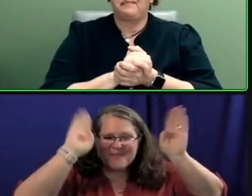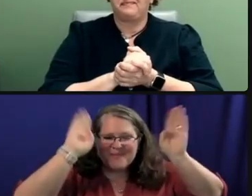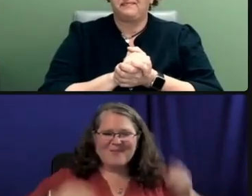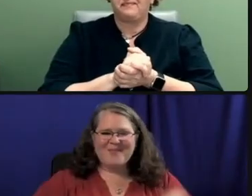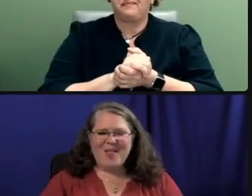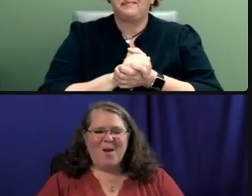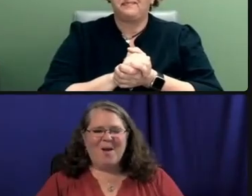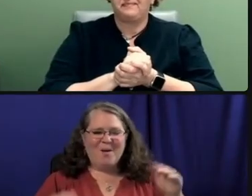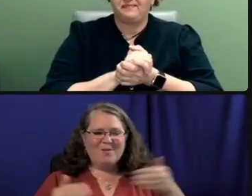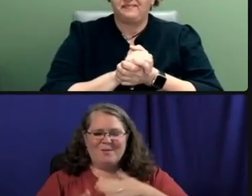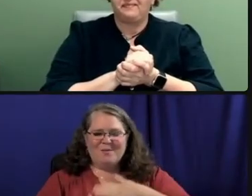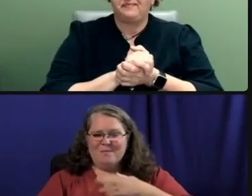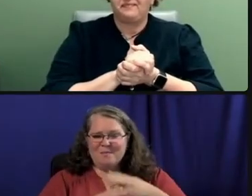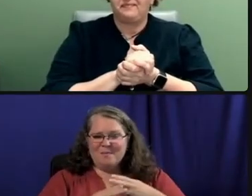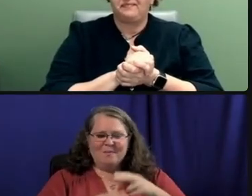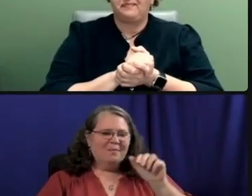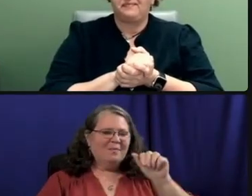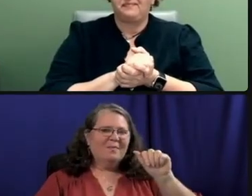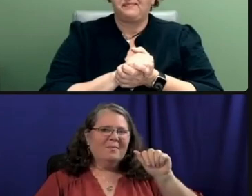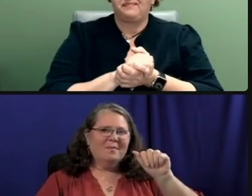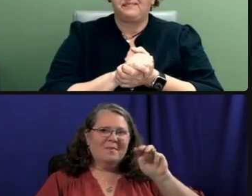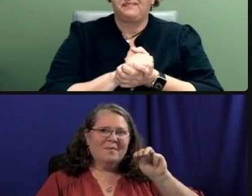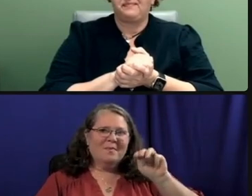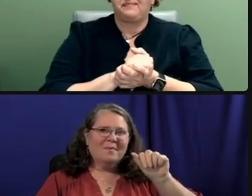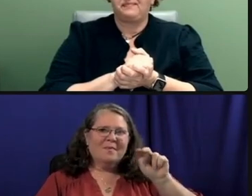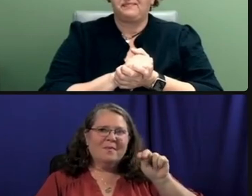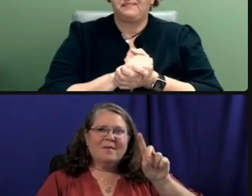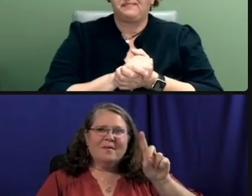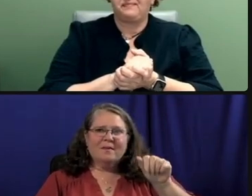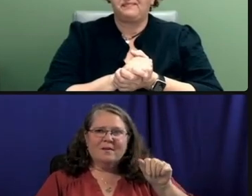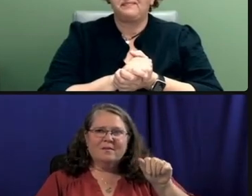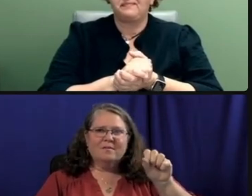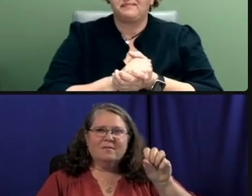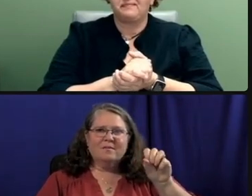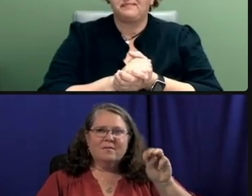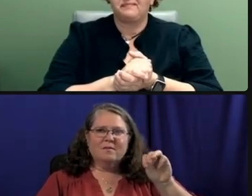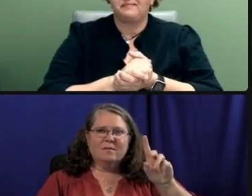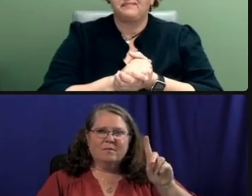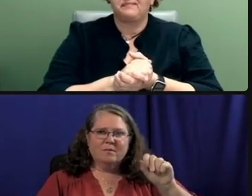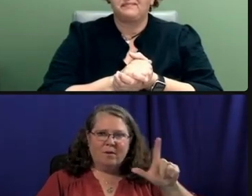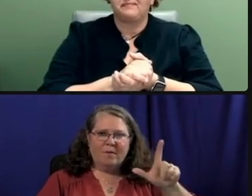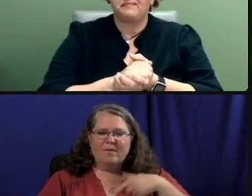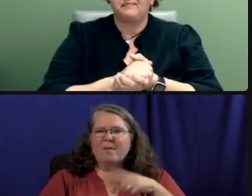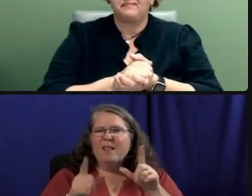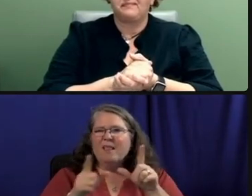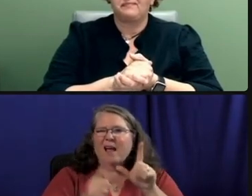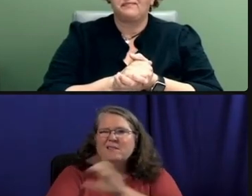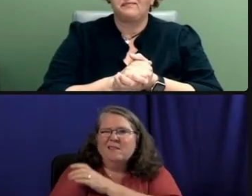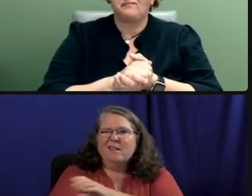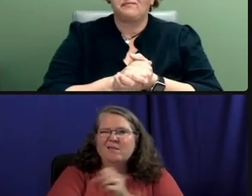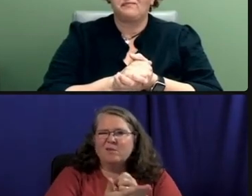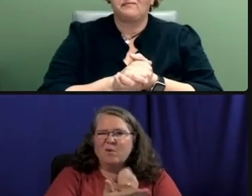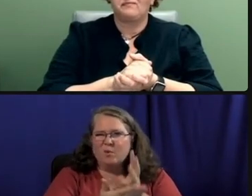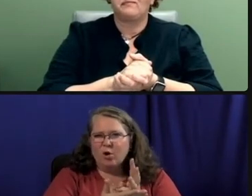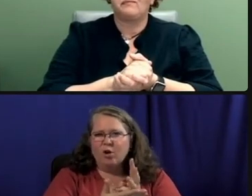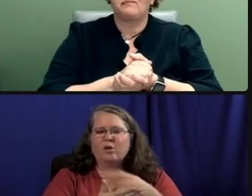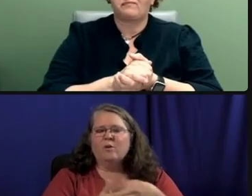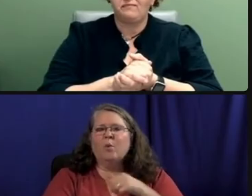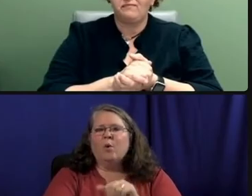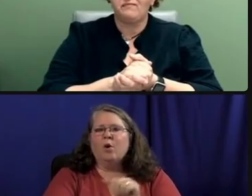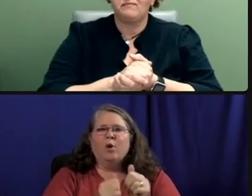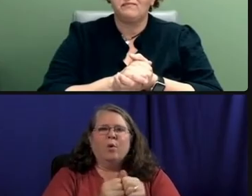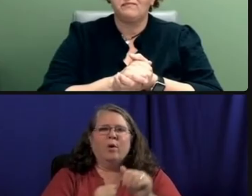Hello, everybody. My name is Amanda Somdal. I am